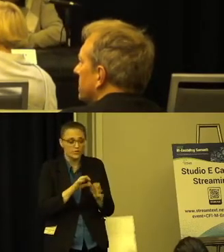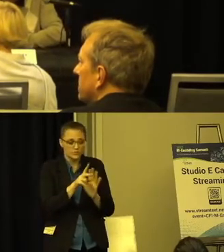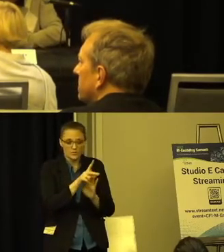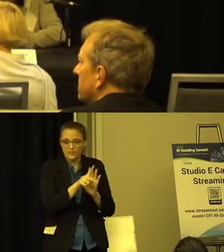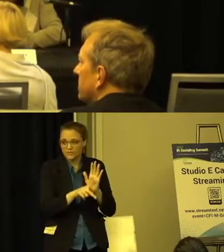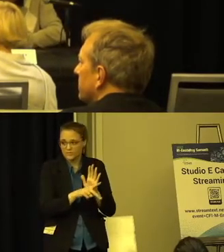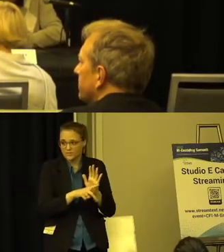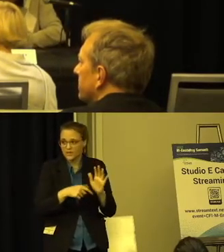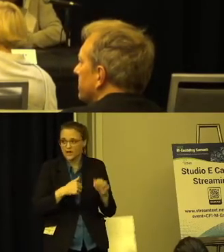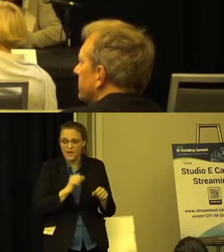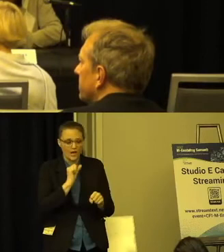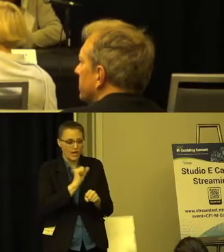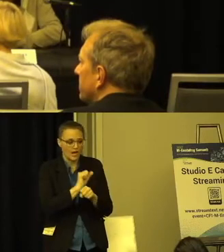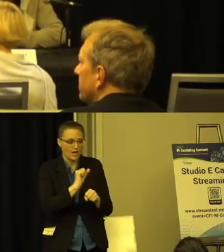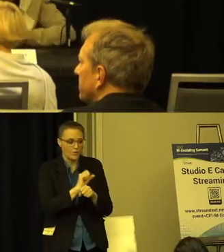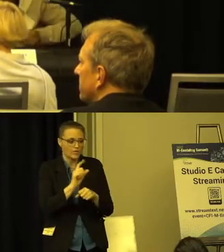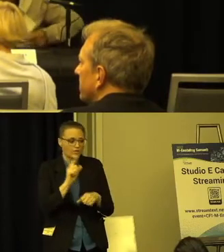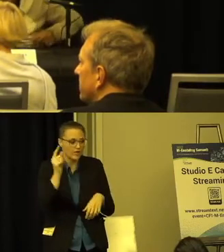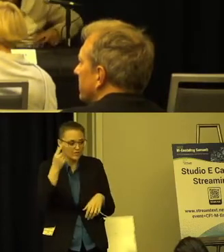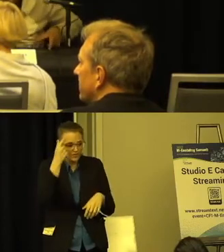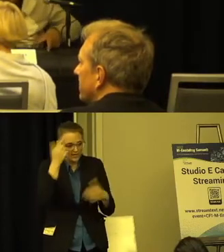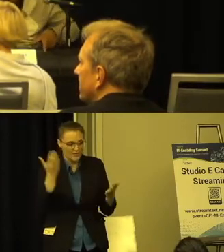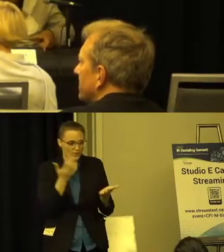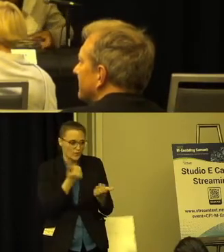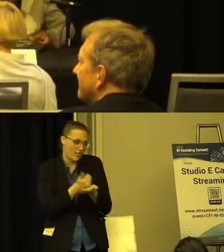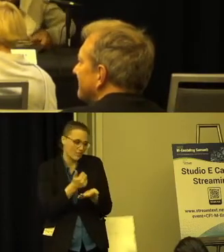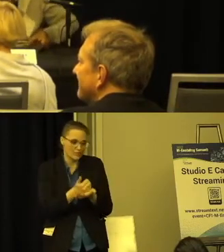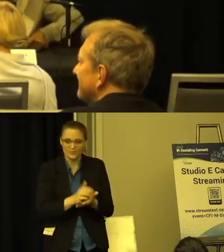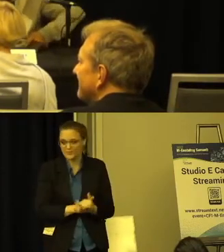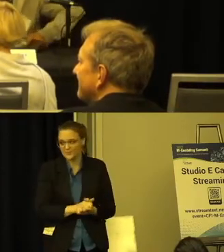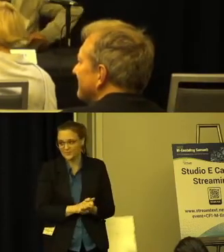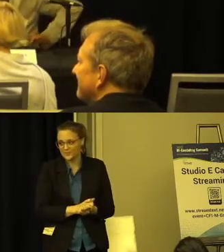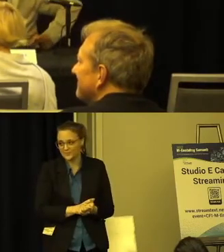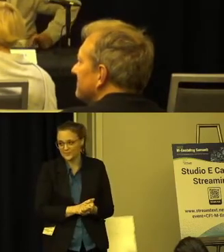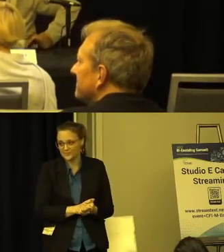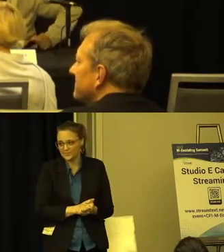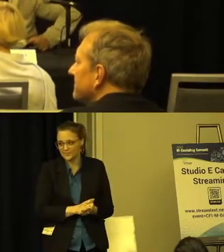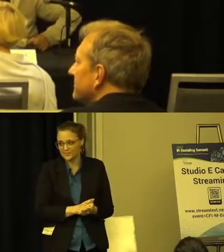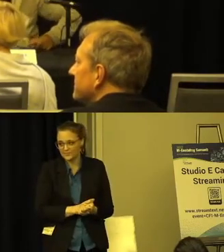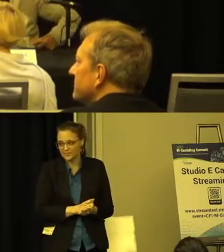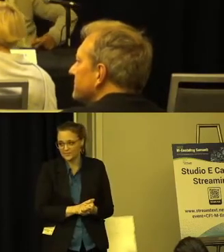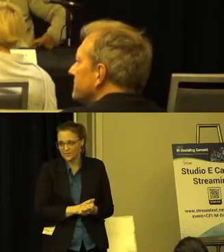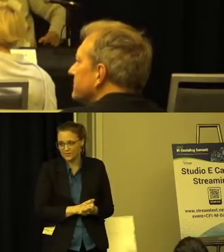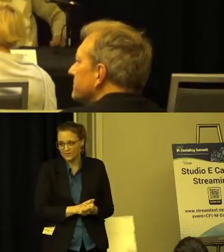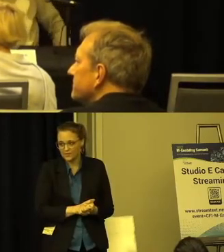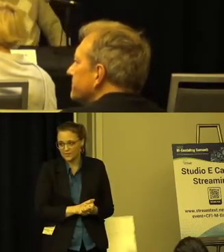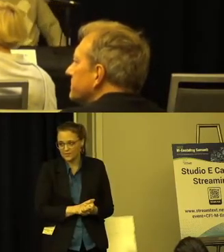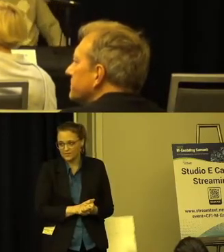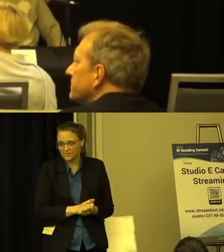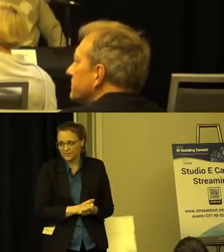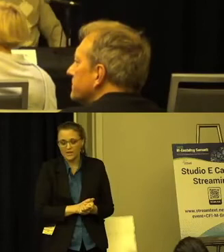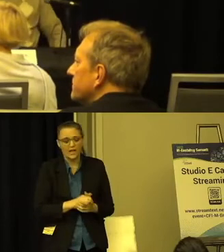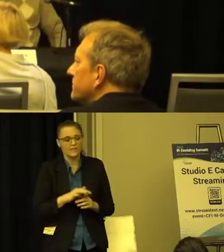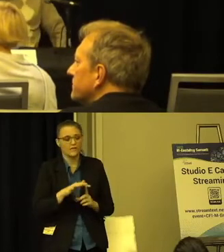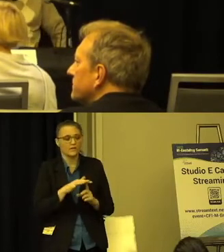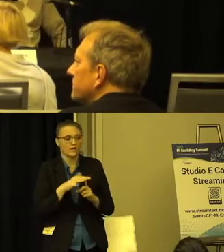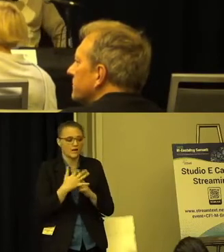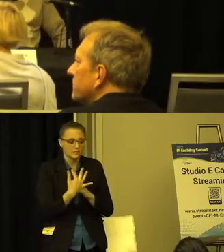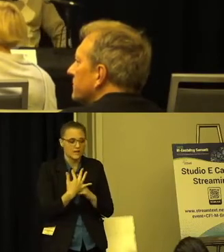I work for the government. I'm here to help you. So in the context of implementing